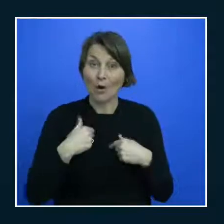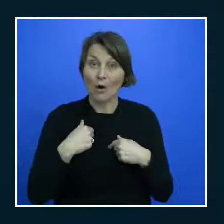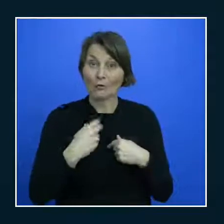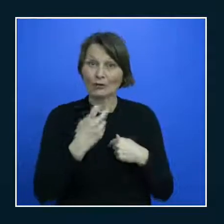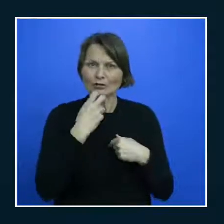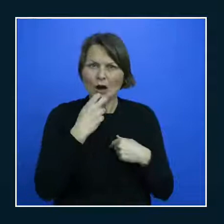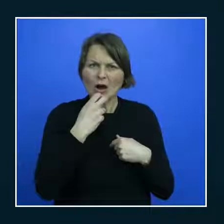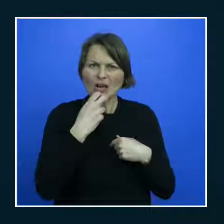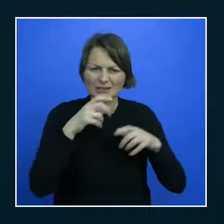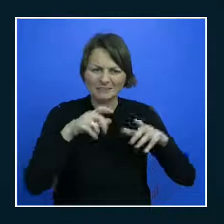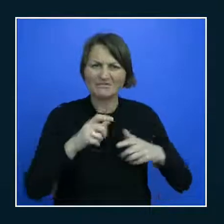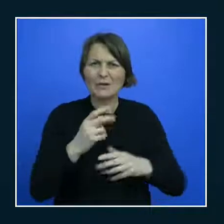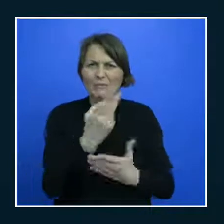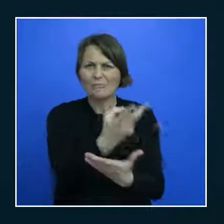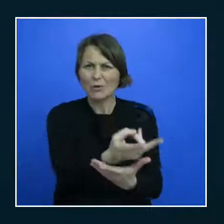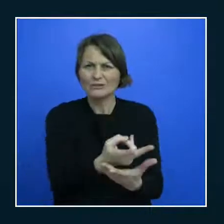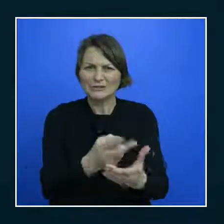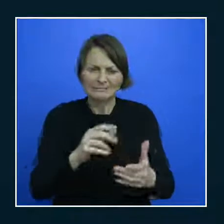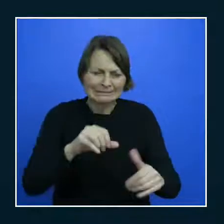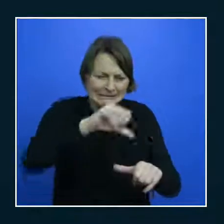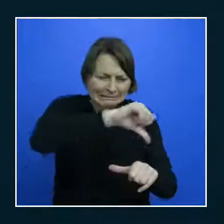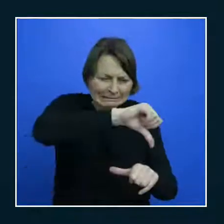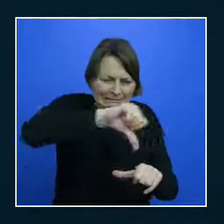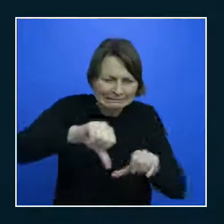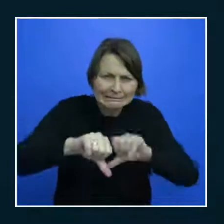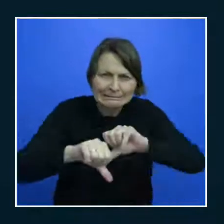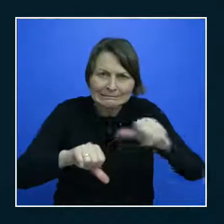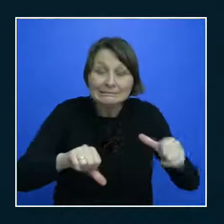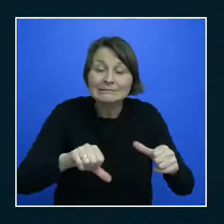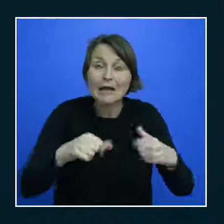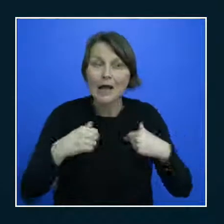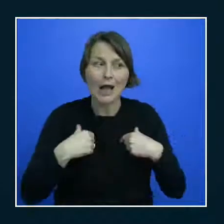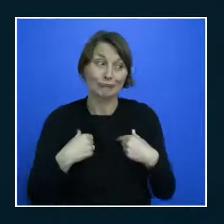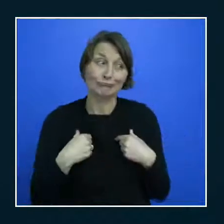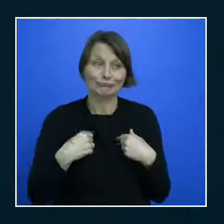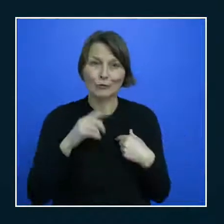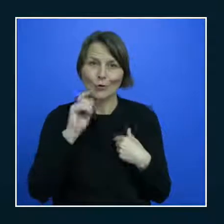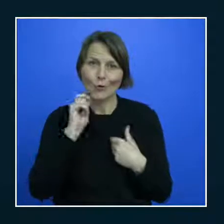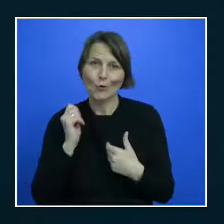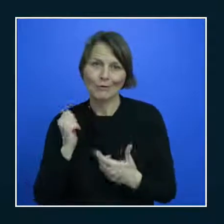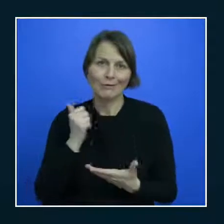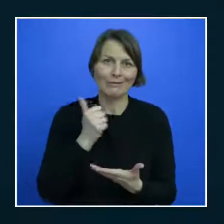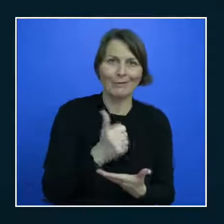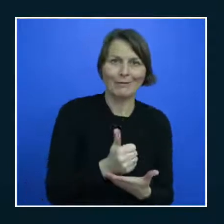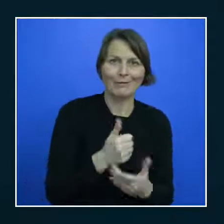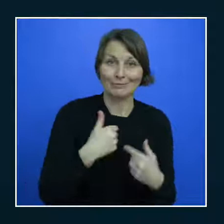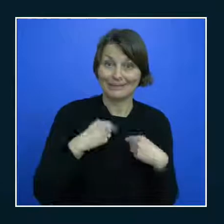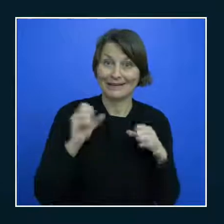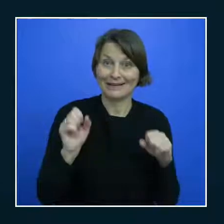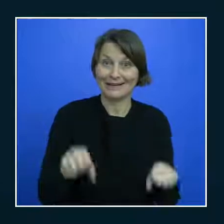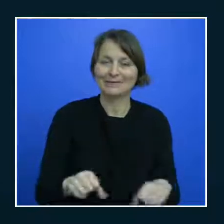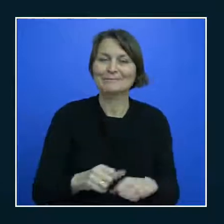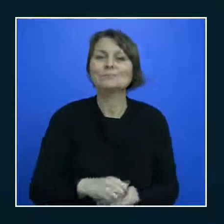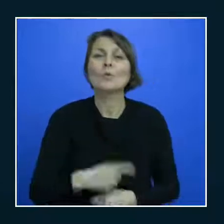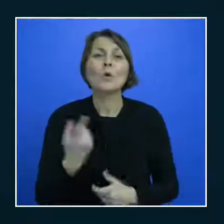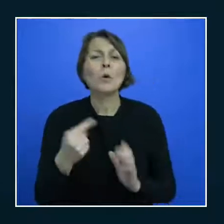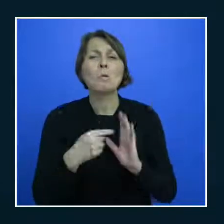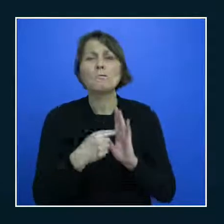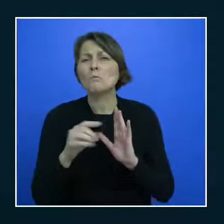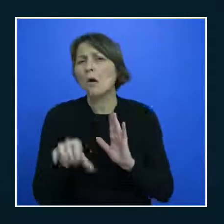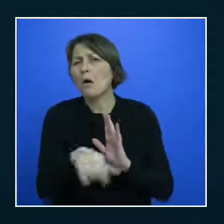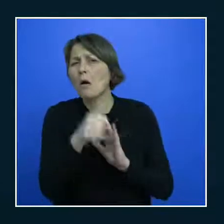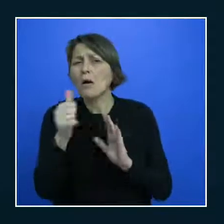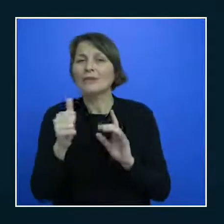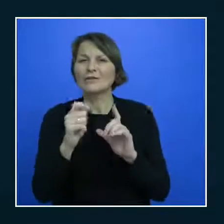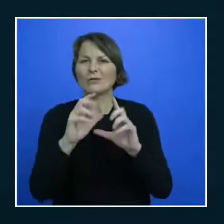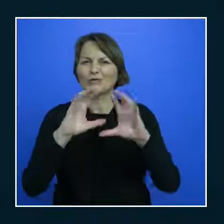kind of cool. But that was what was interesting to me with Mesh. The other stuff, like being inside of a stadium and with an audience